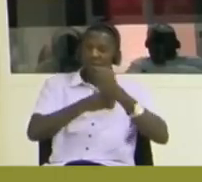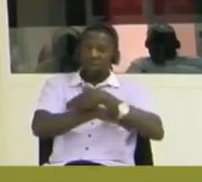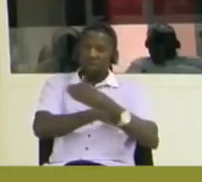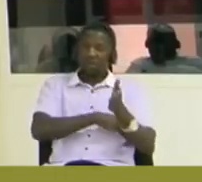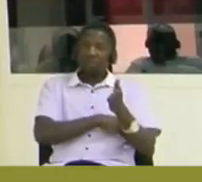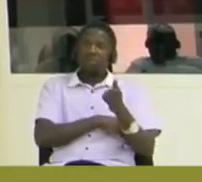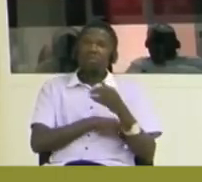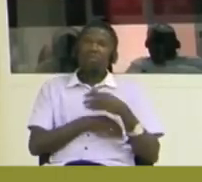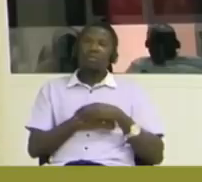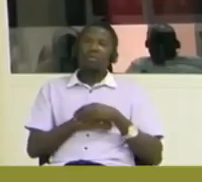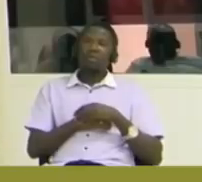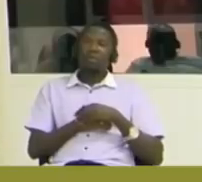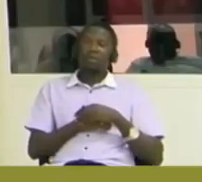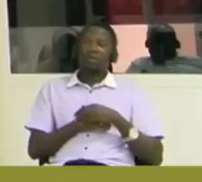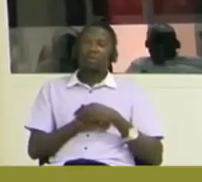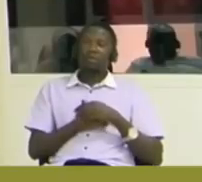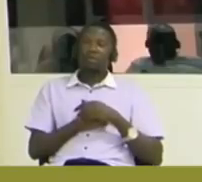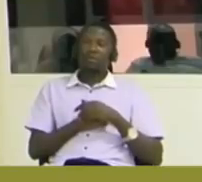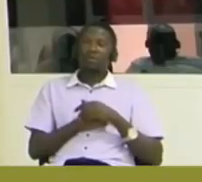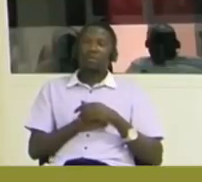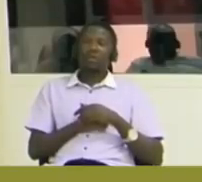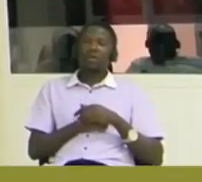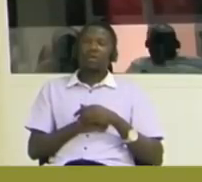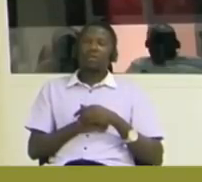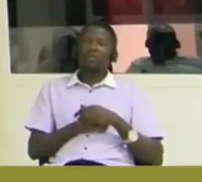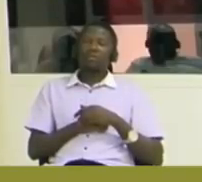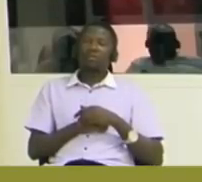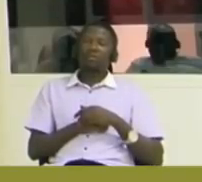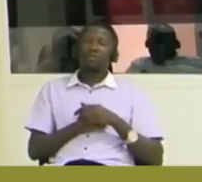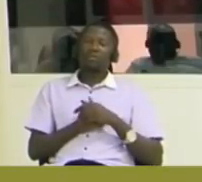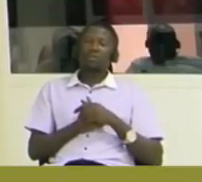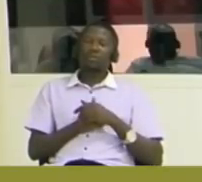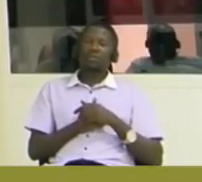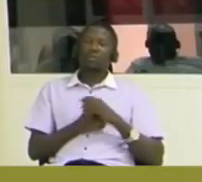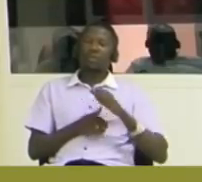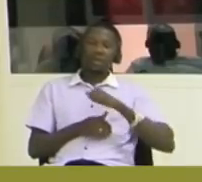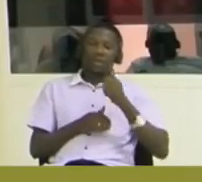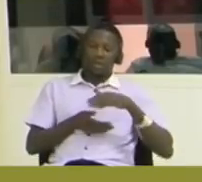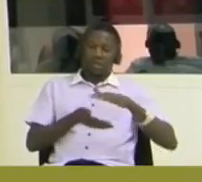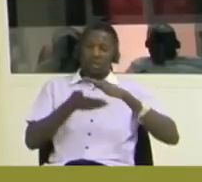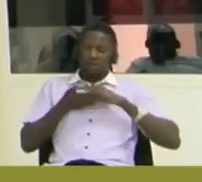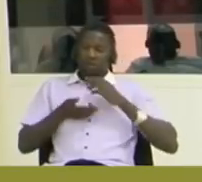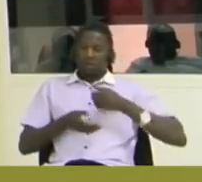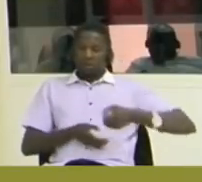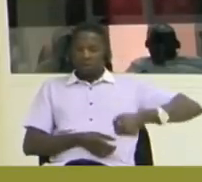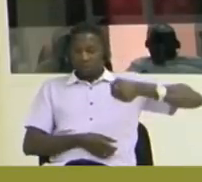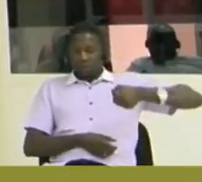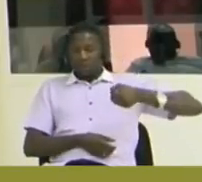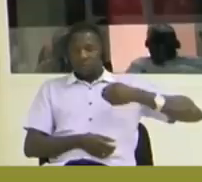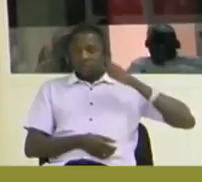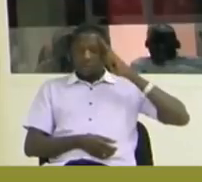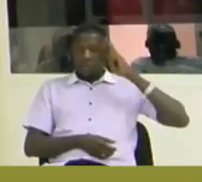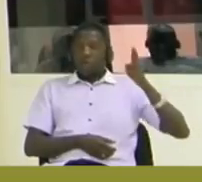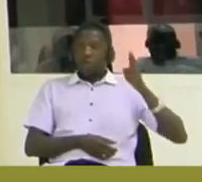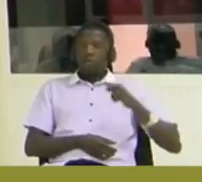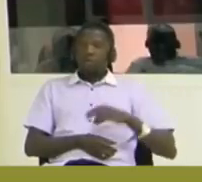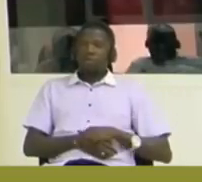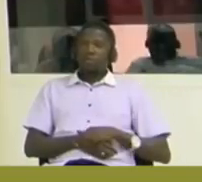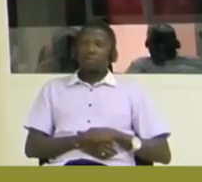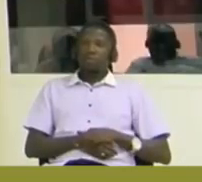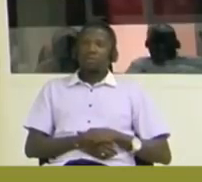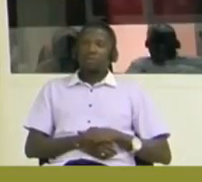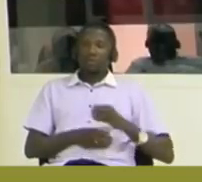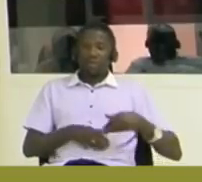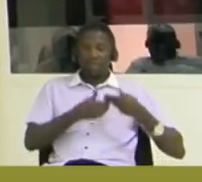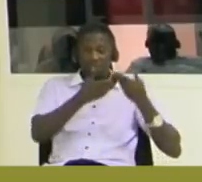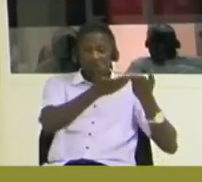aligned, but that's a mistake. Mm-hmm. It should read he alighted. And gave me his briefcase to go home and give